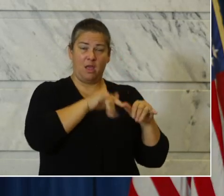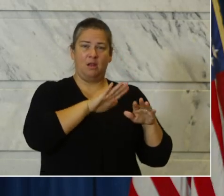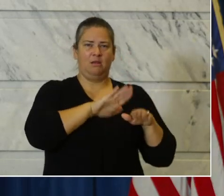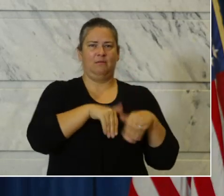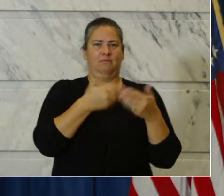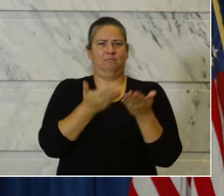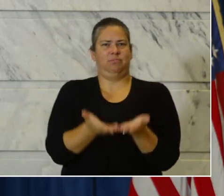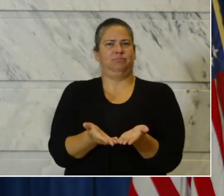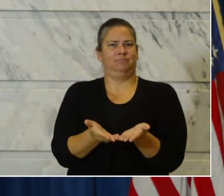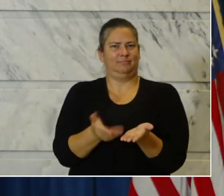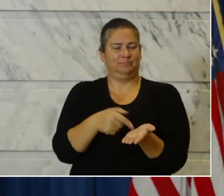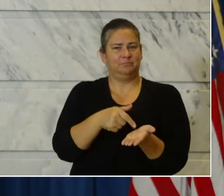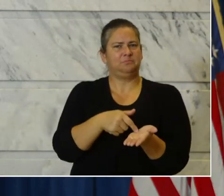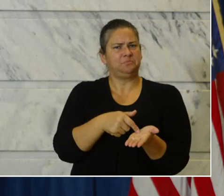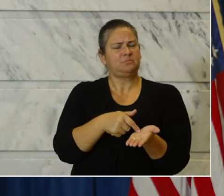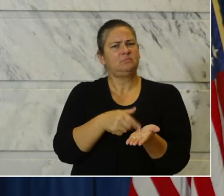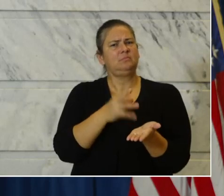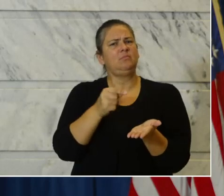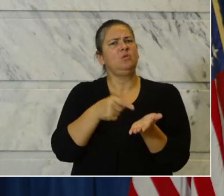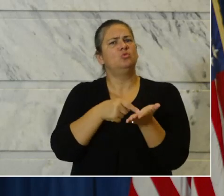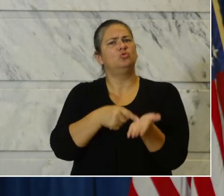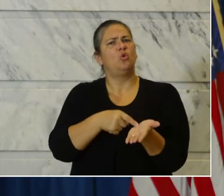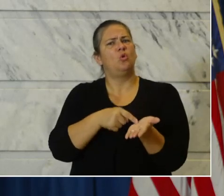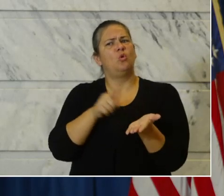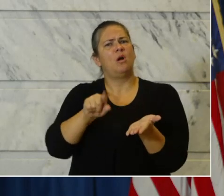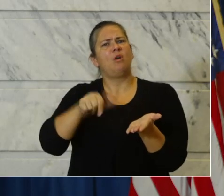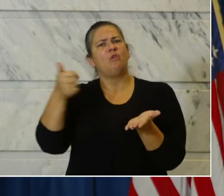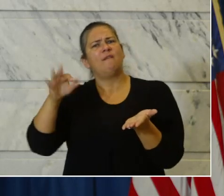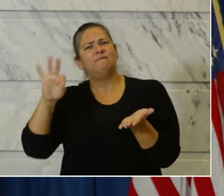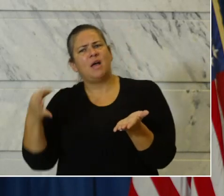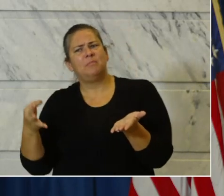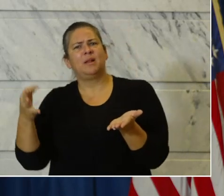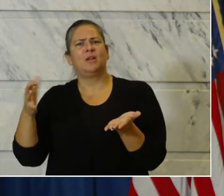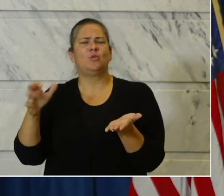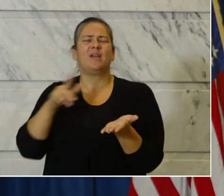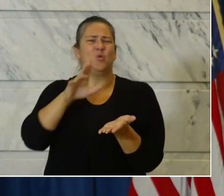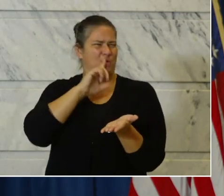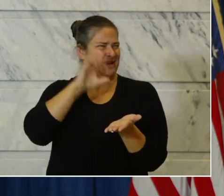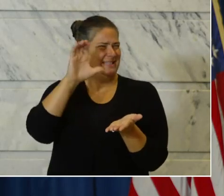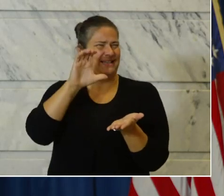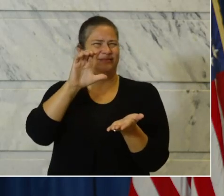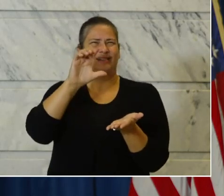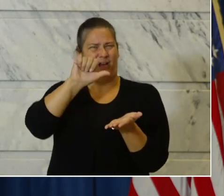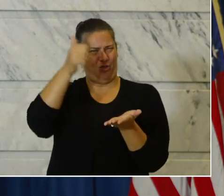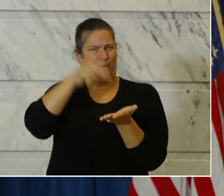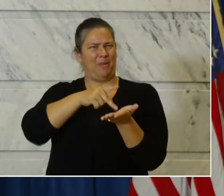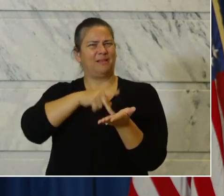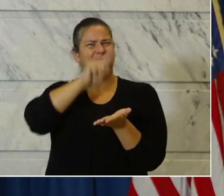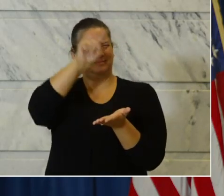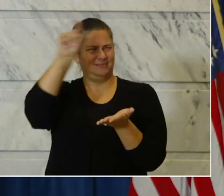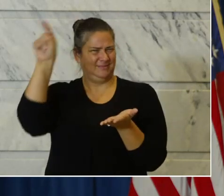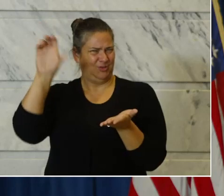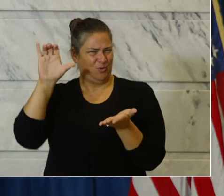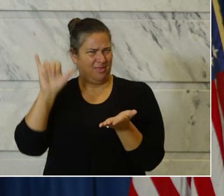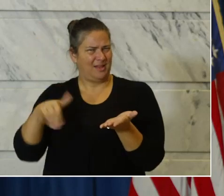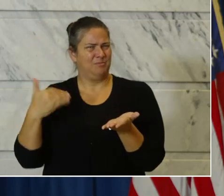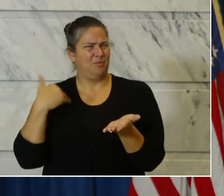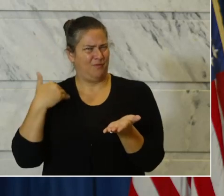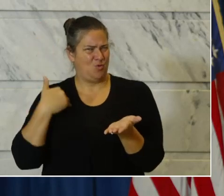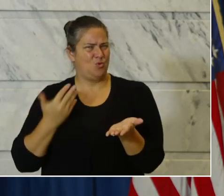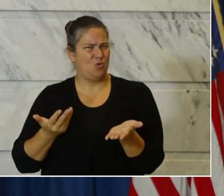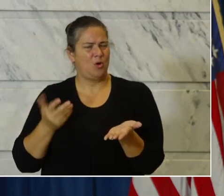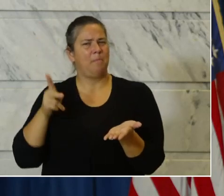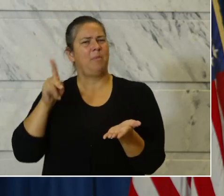different apartment building, and let people see it. And it's been done in other places. It was done several months later in Ferguson. It's been done by